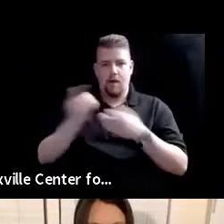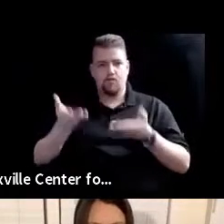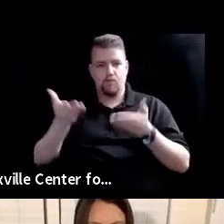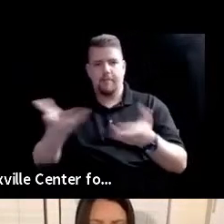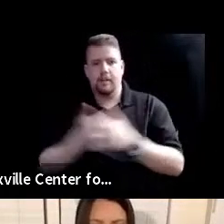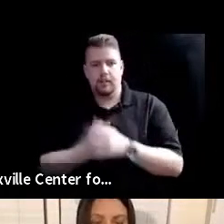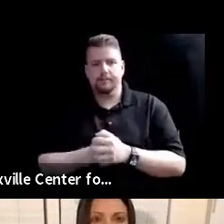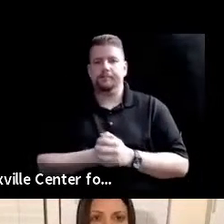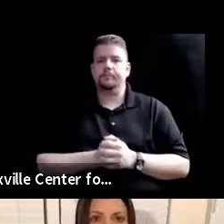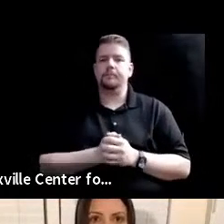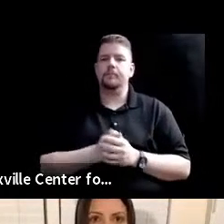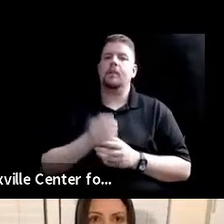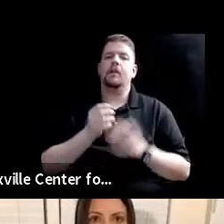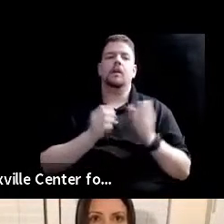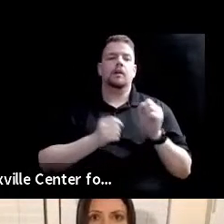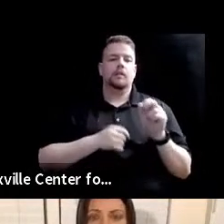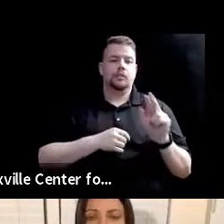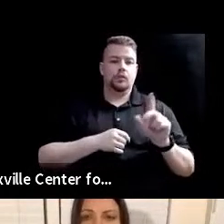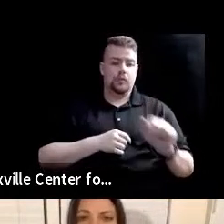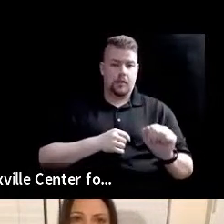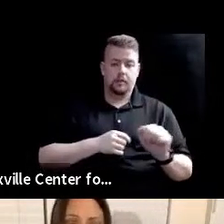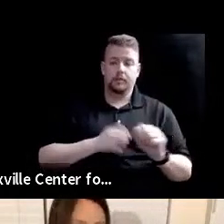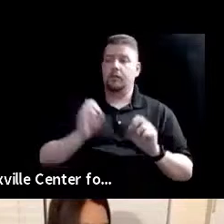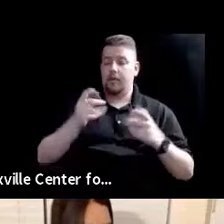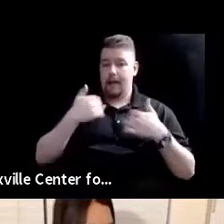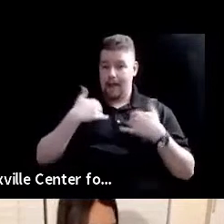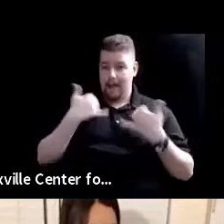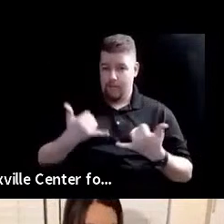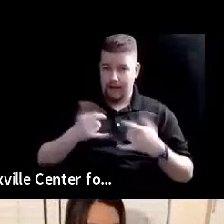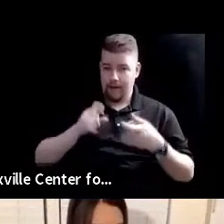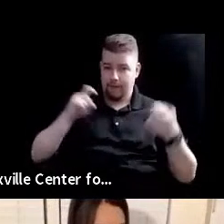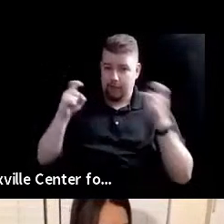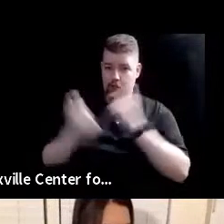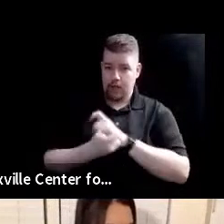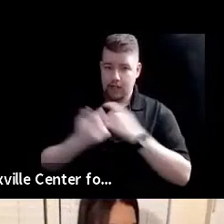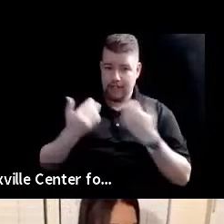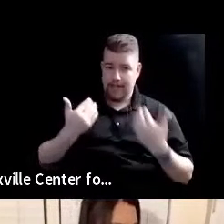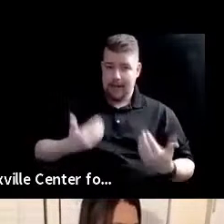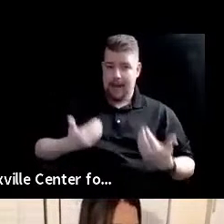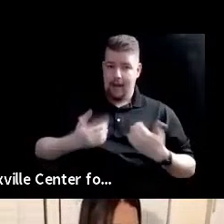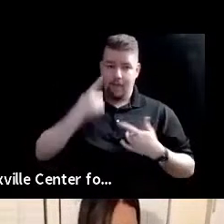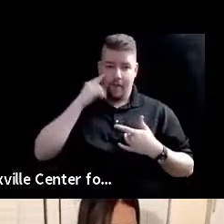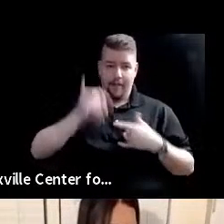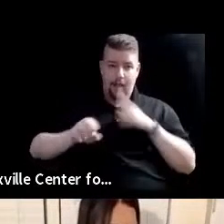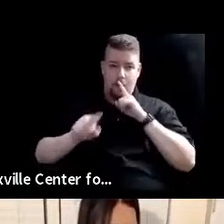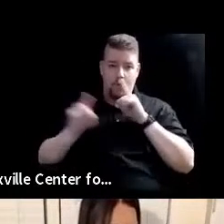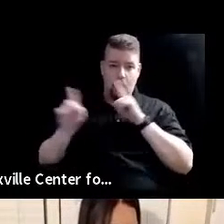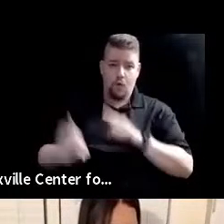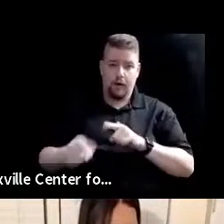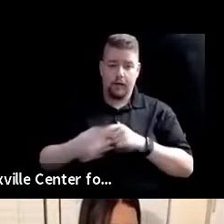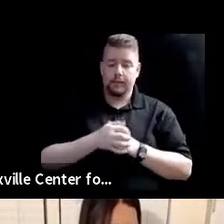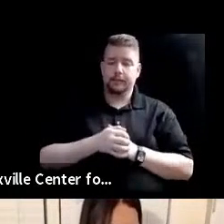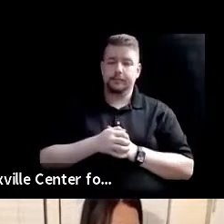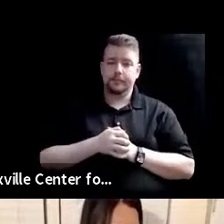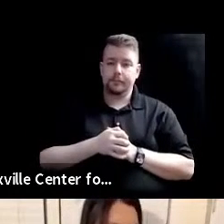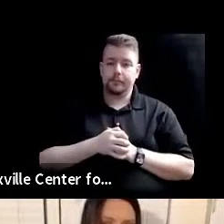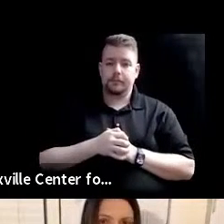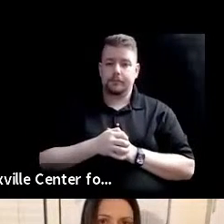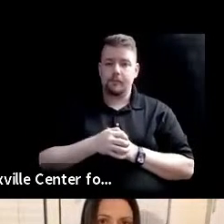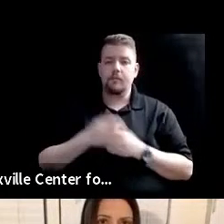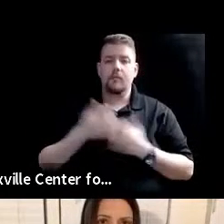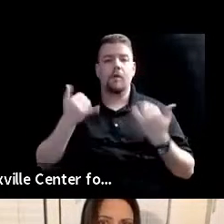notes. Okay, so what I've got for our changes to this ordinance, so this